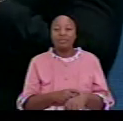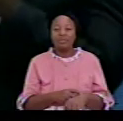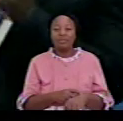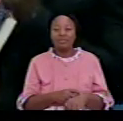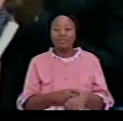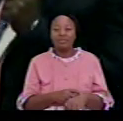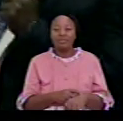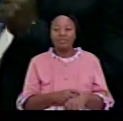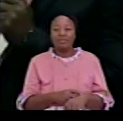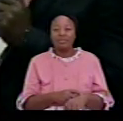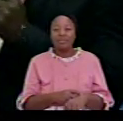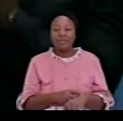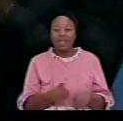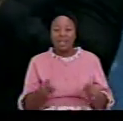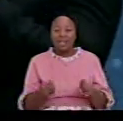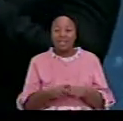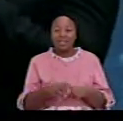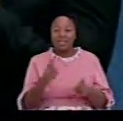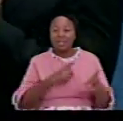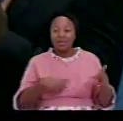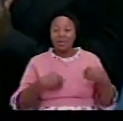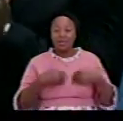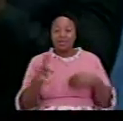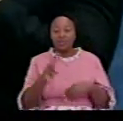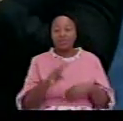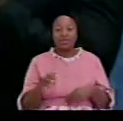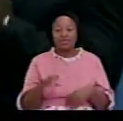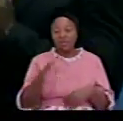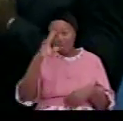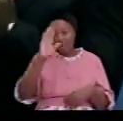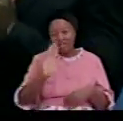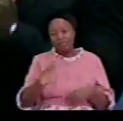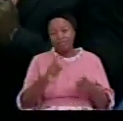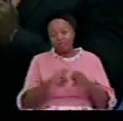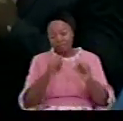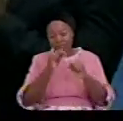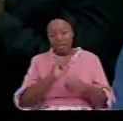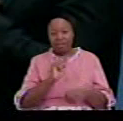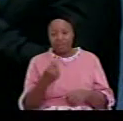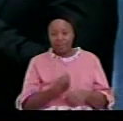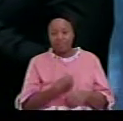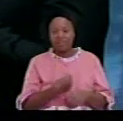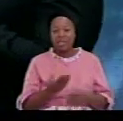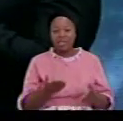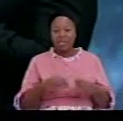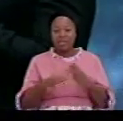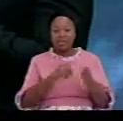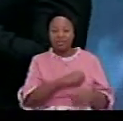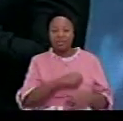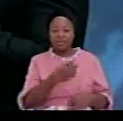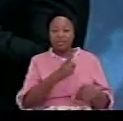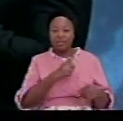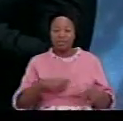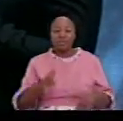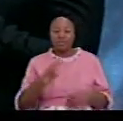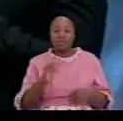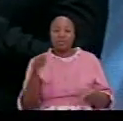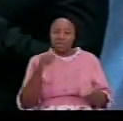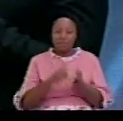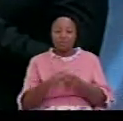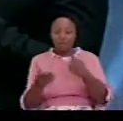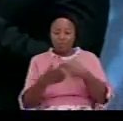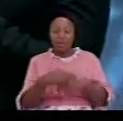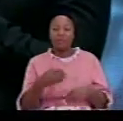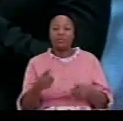As he has blessed Togo, he will come again to bless Togo again. Vous savez, les hommes de